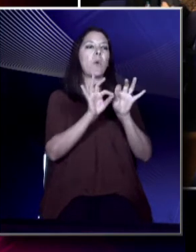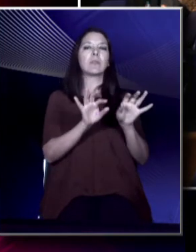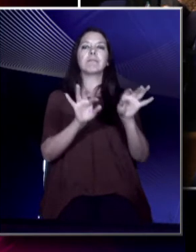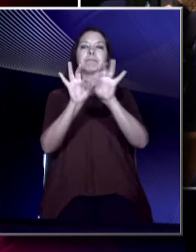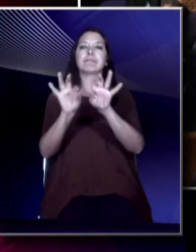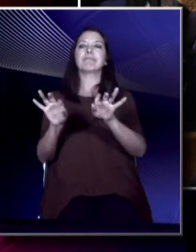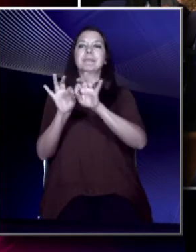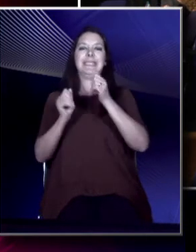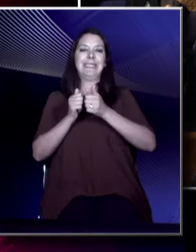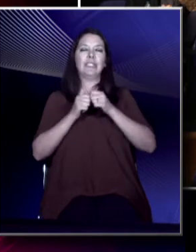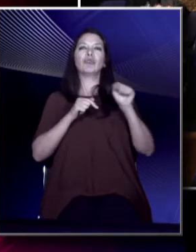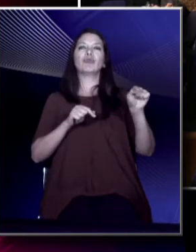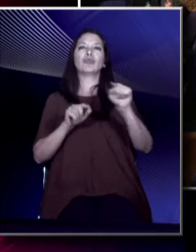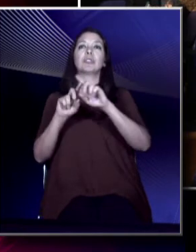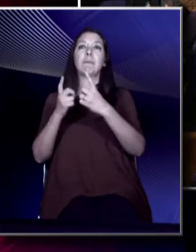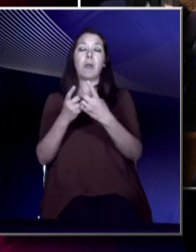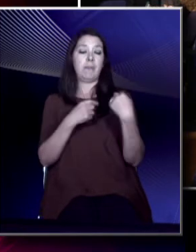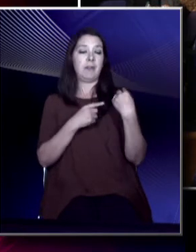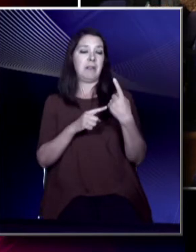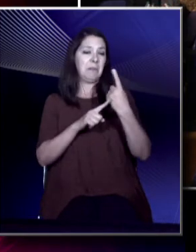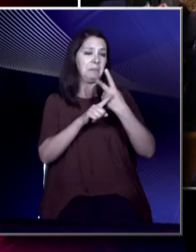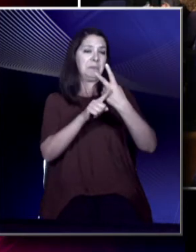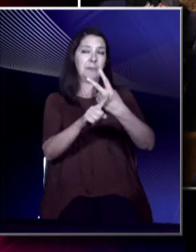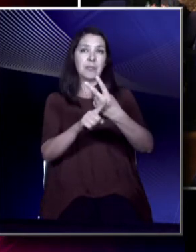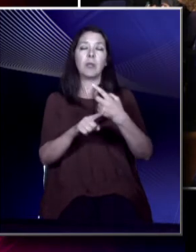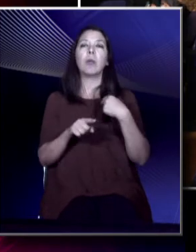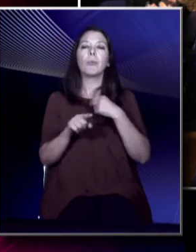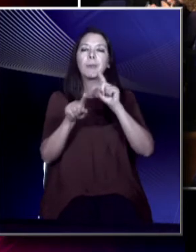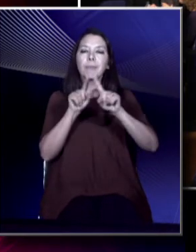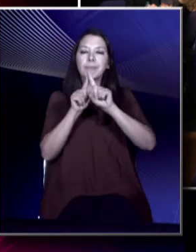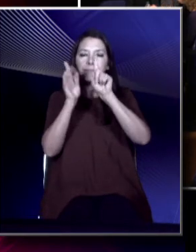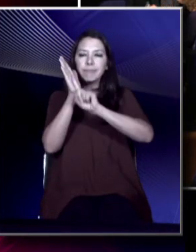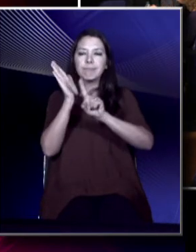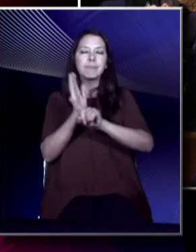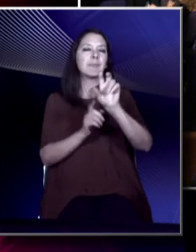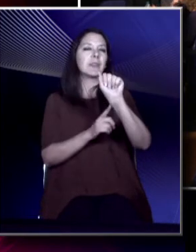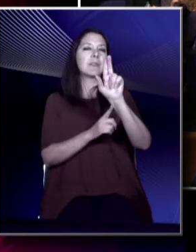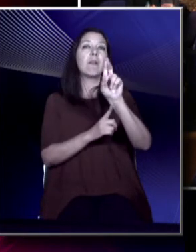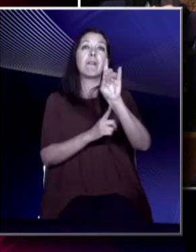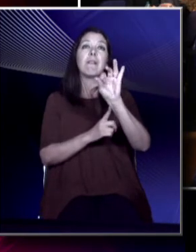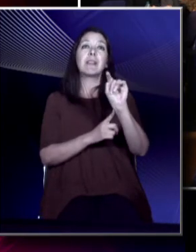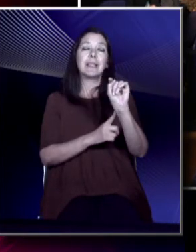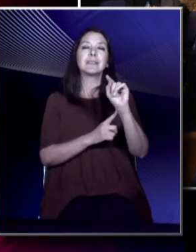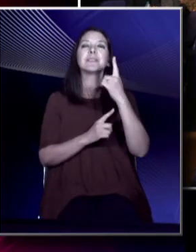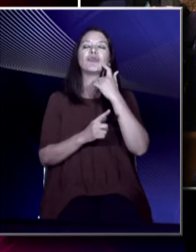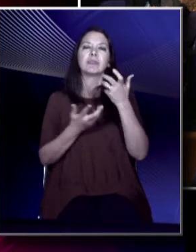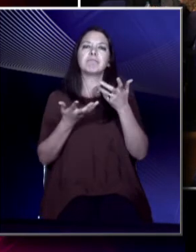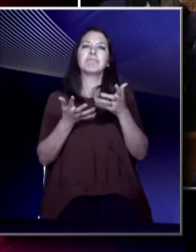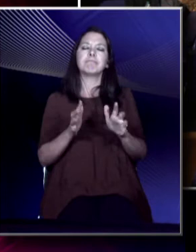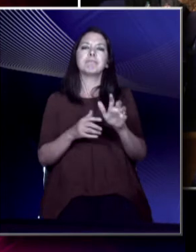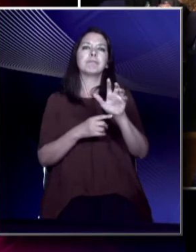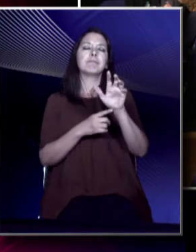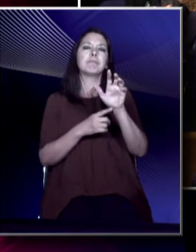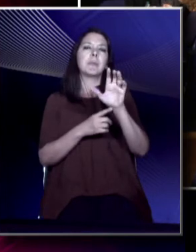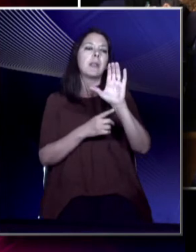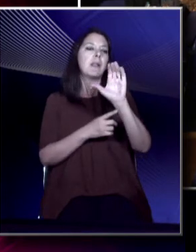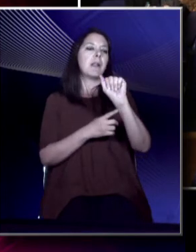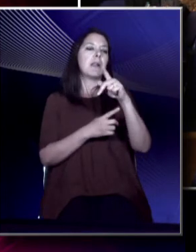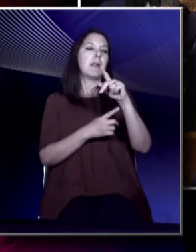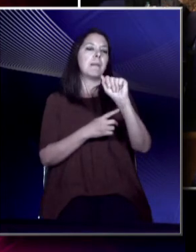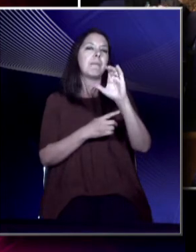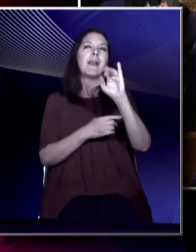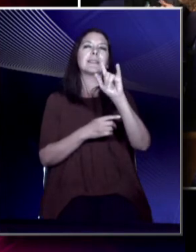So in the first 2 months, we have started various audits. We just completed a capacity review, an